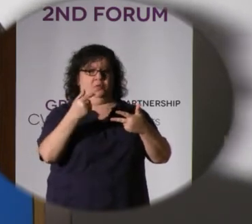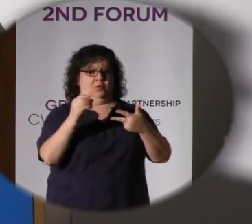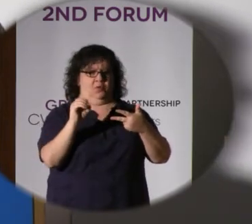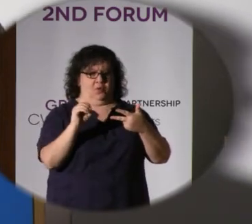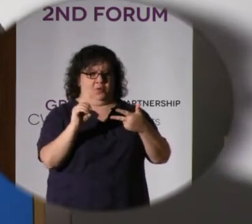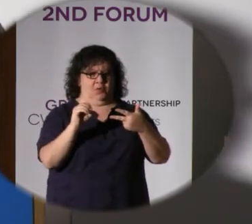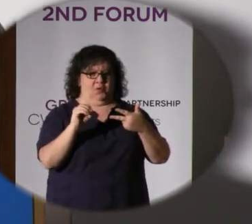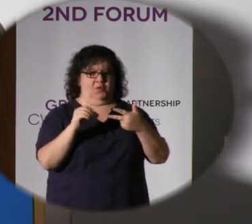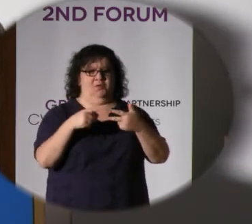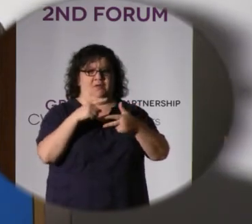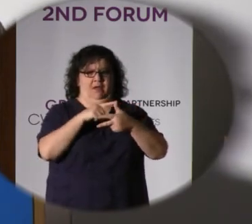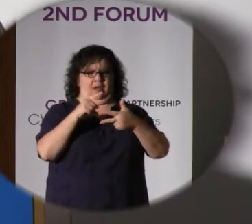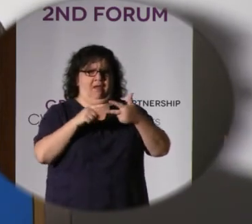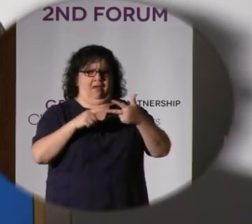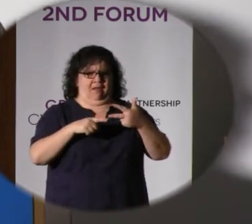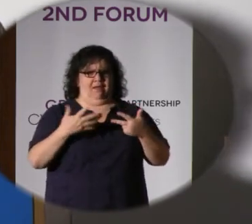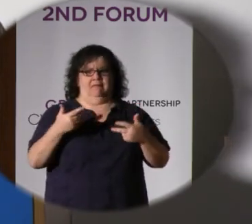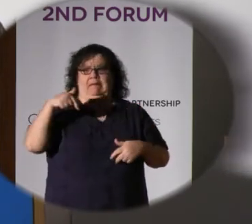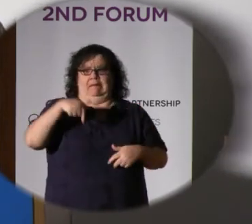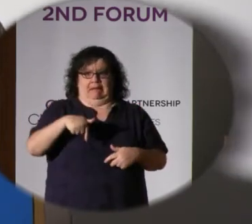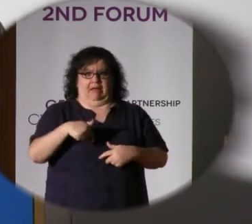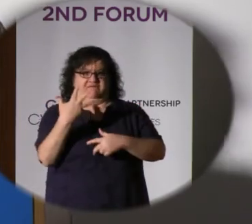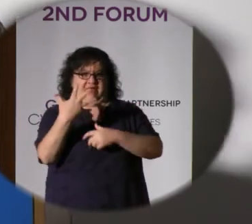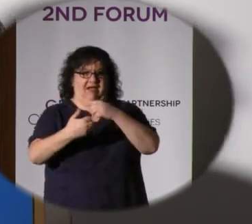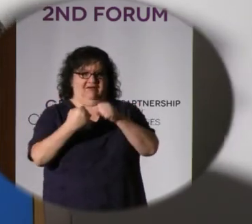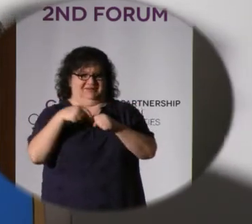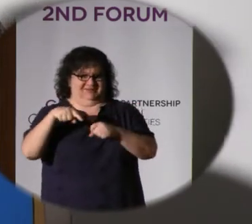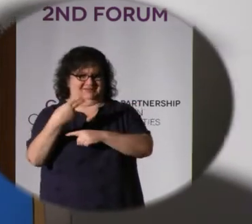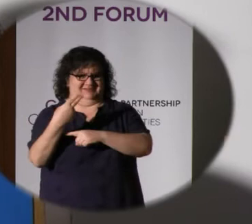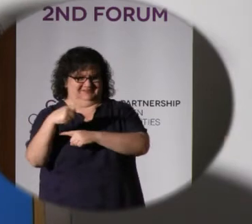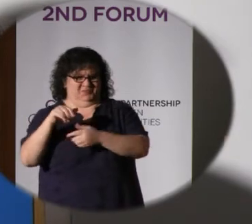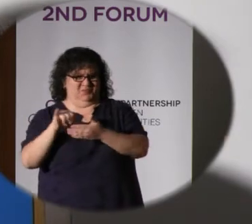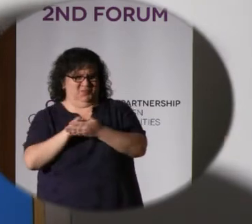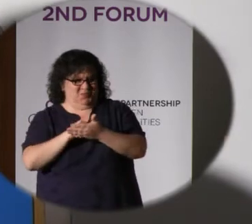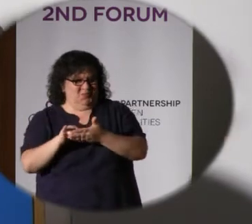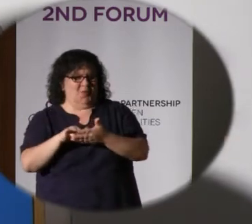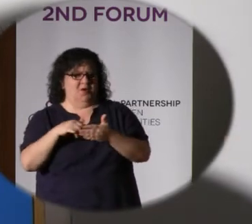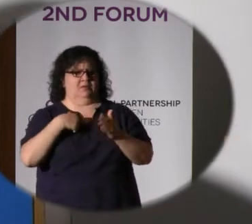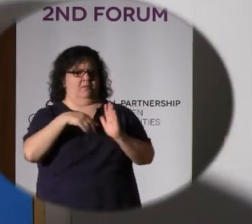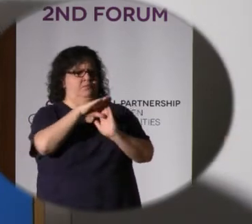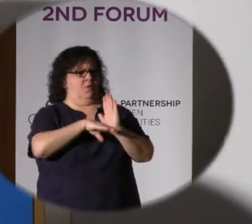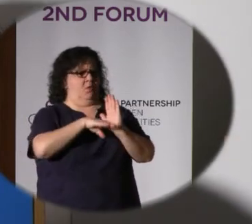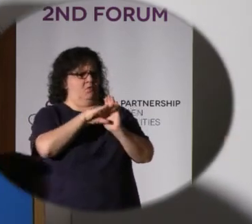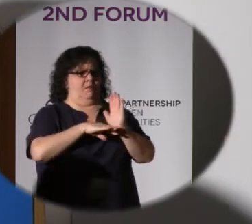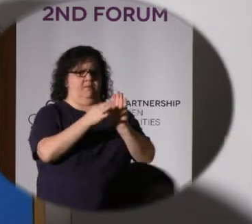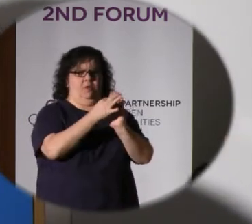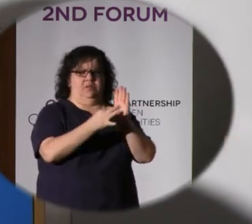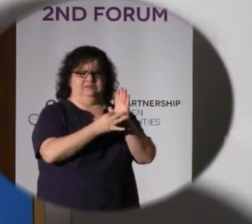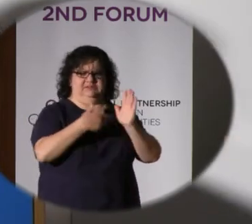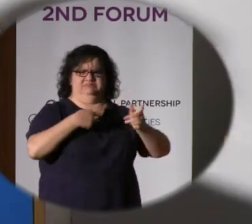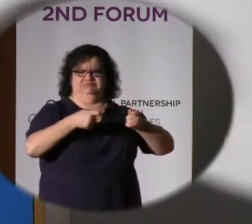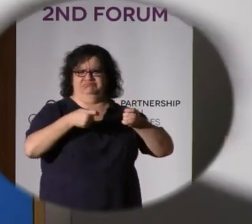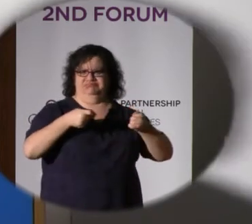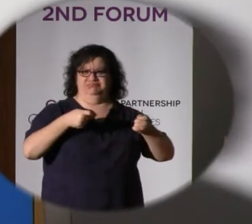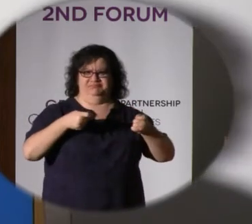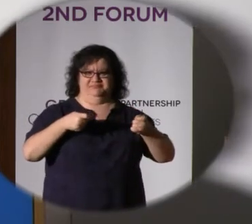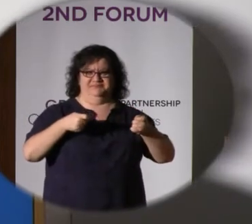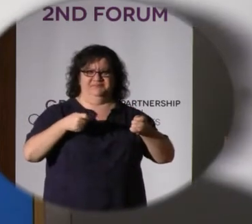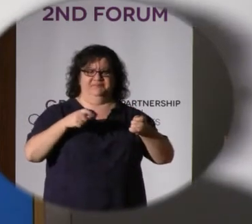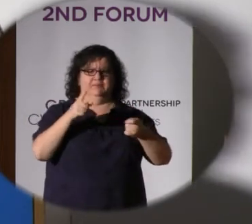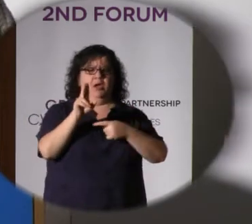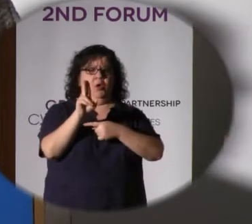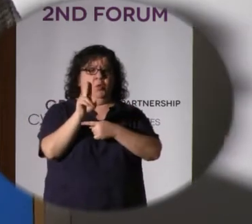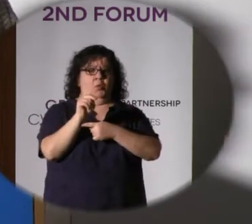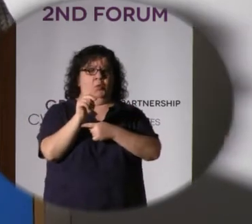program policy person. I also, before joining UNICEF, I worked many years, I think maybe 10